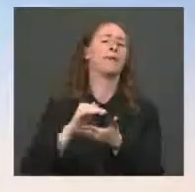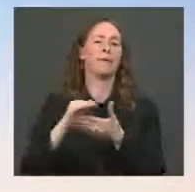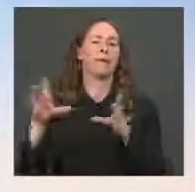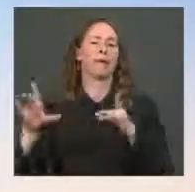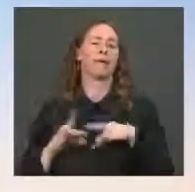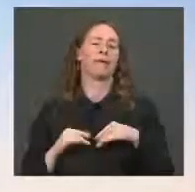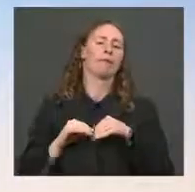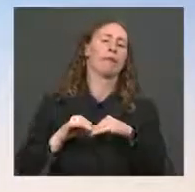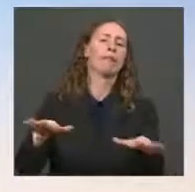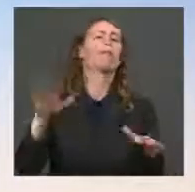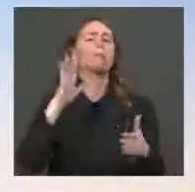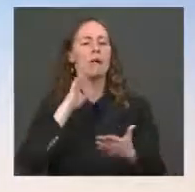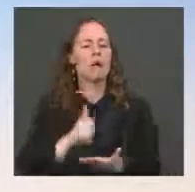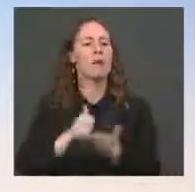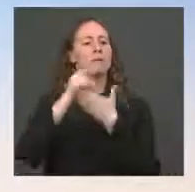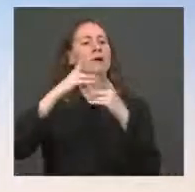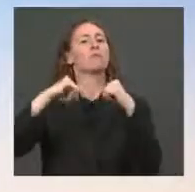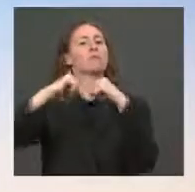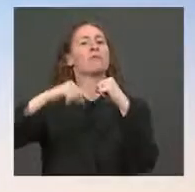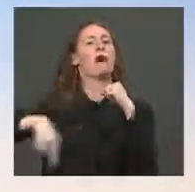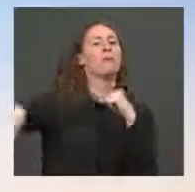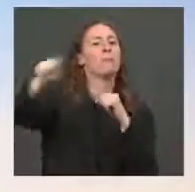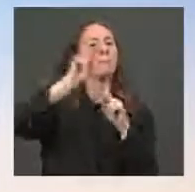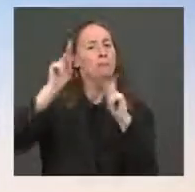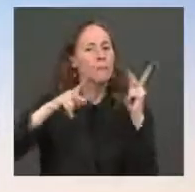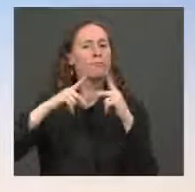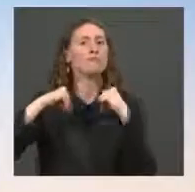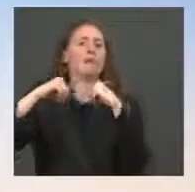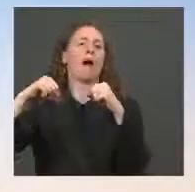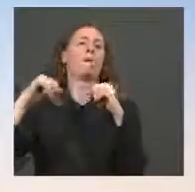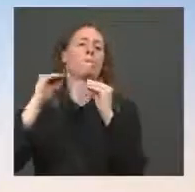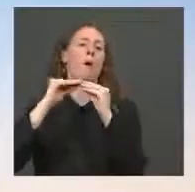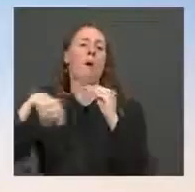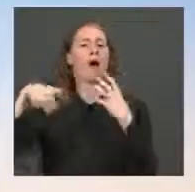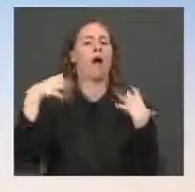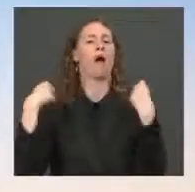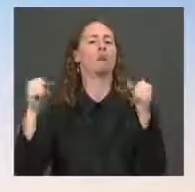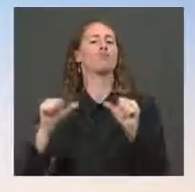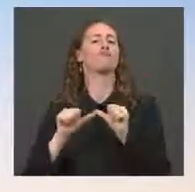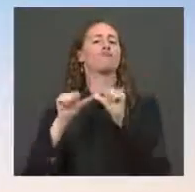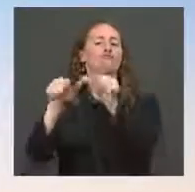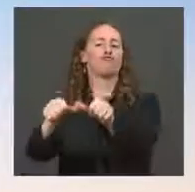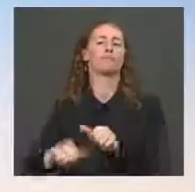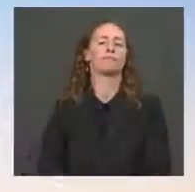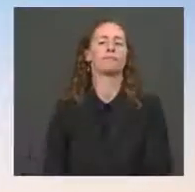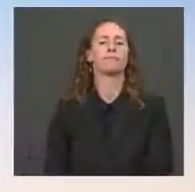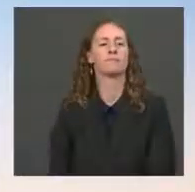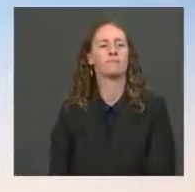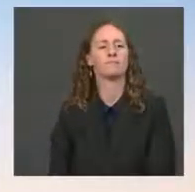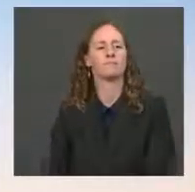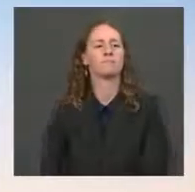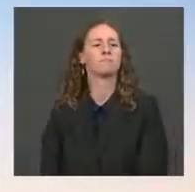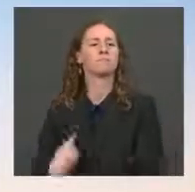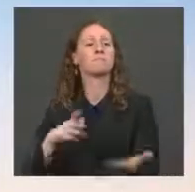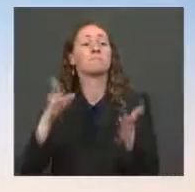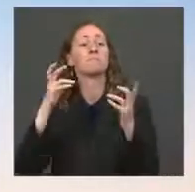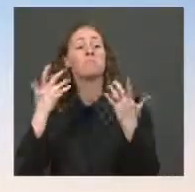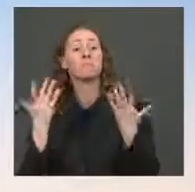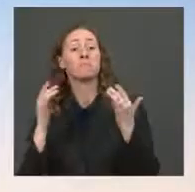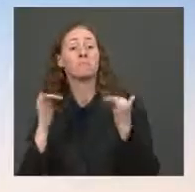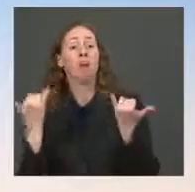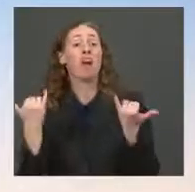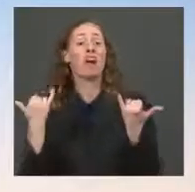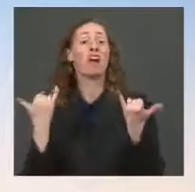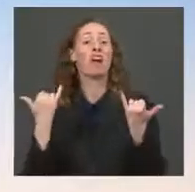people, and save more lives. So we're maintaining existing travel requirements at this point in time. We're